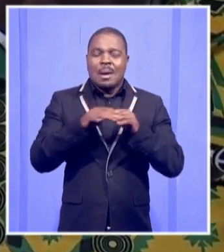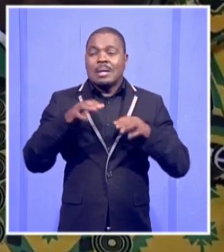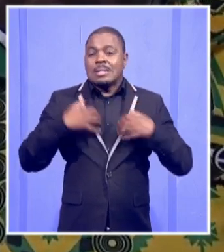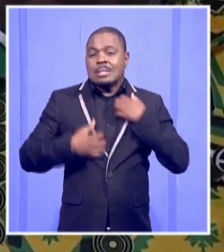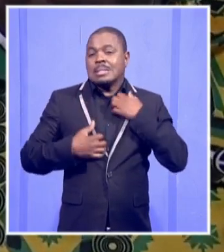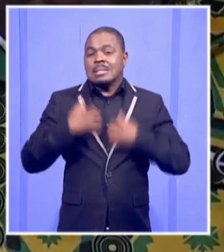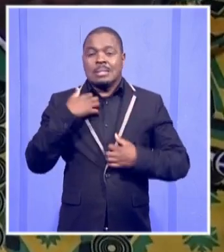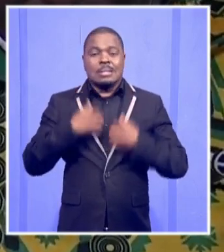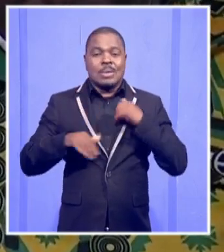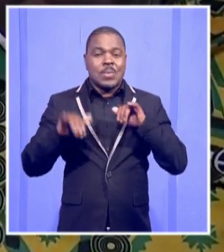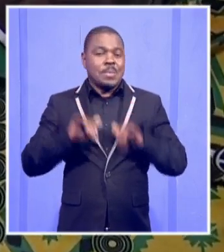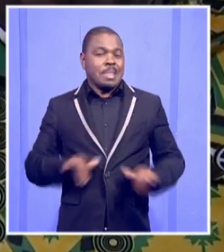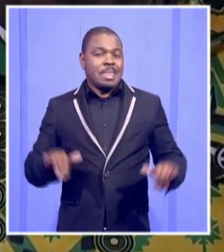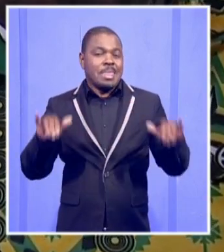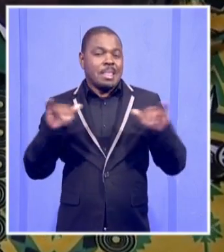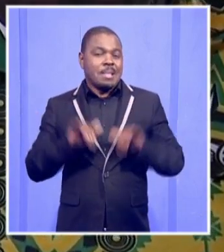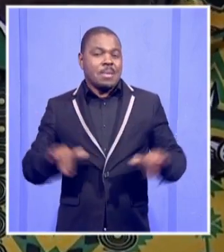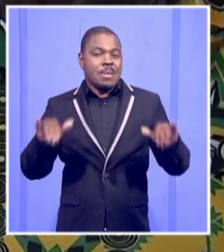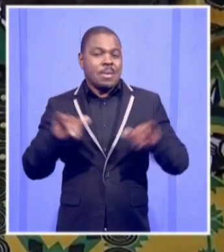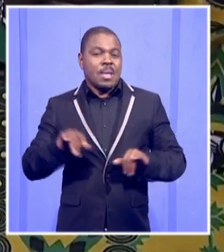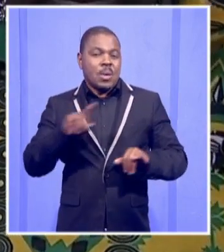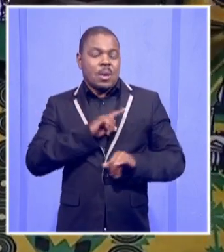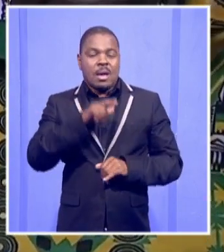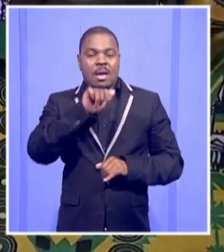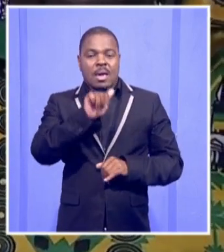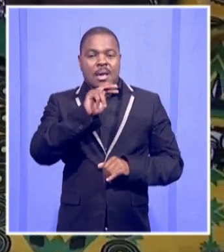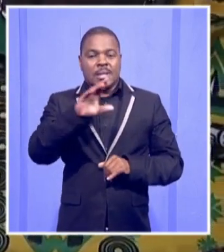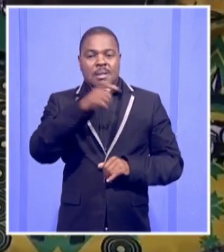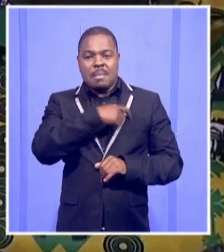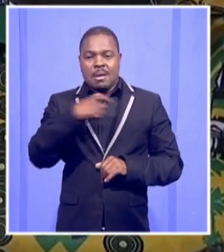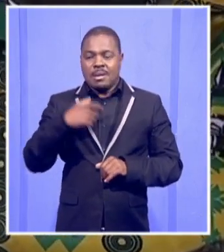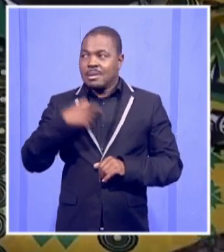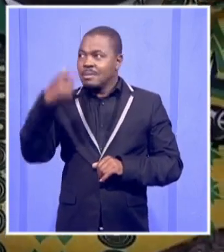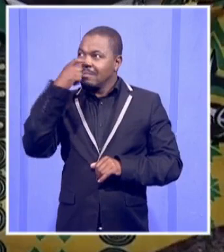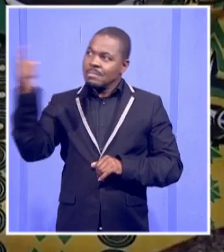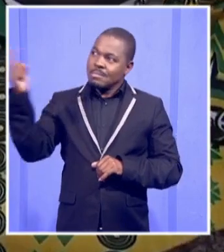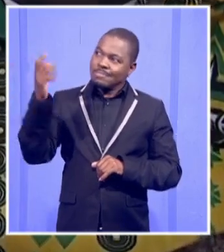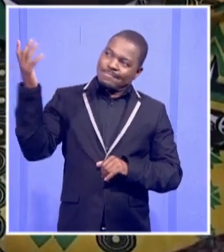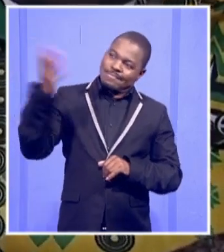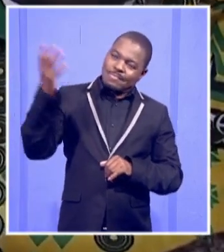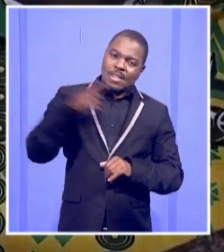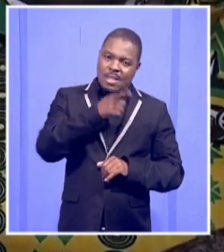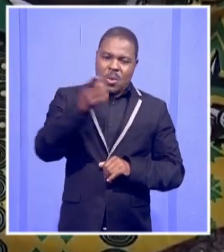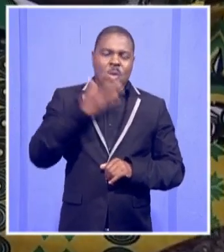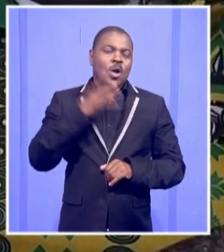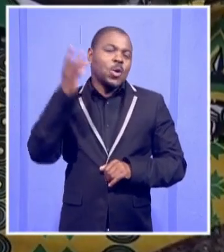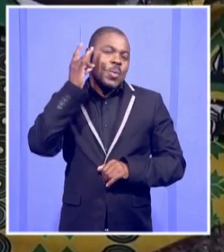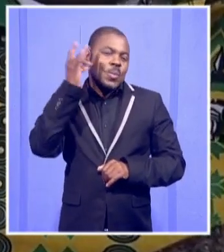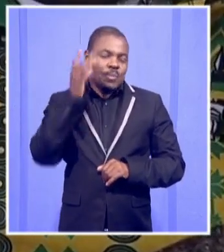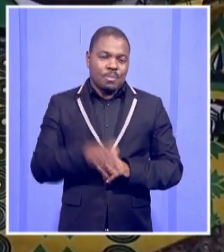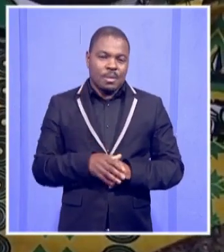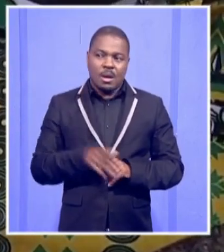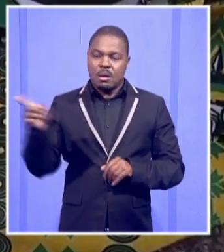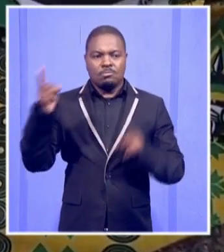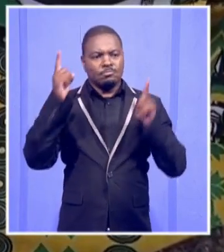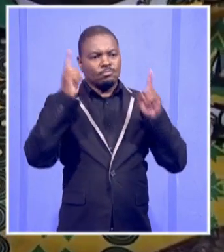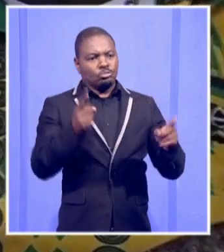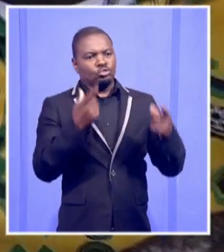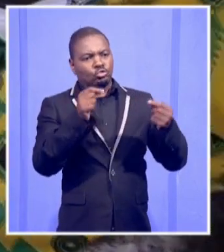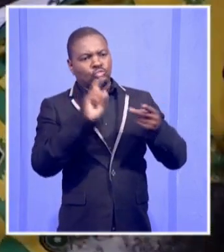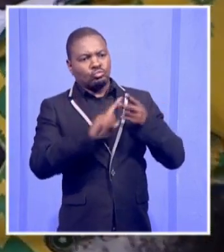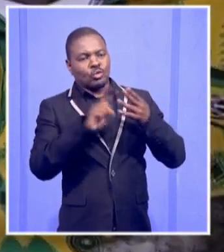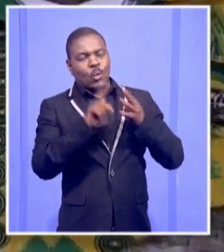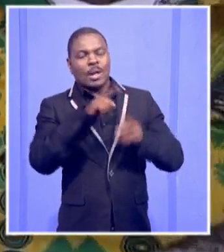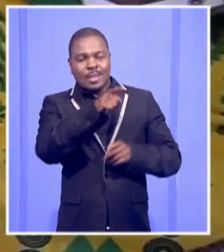anticipating to hear what ANC President Cyril Ramaphosa has to say and what marching orders he'll be giving them. Of course, there are people who